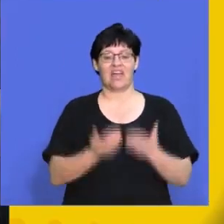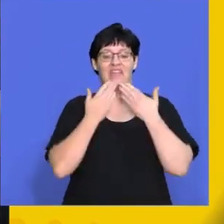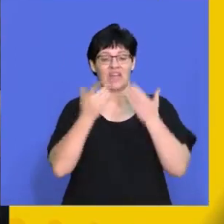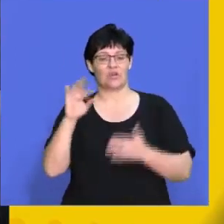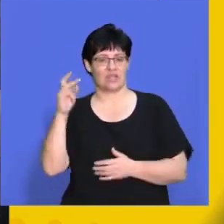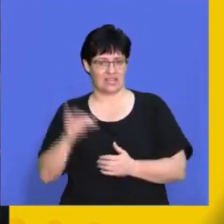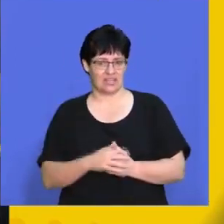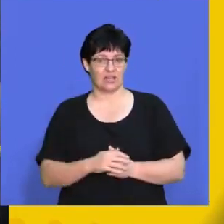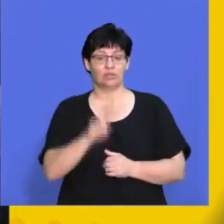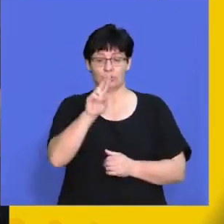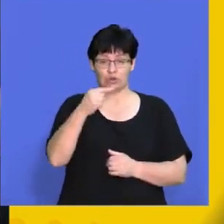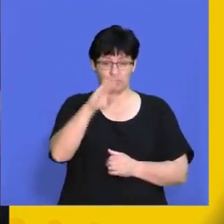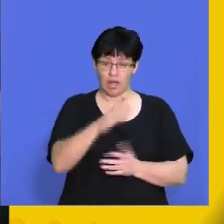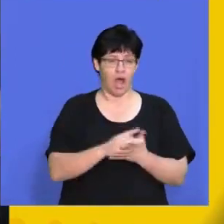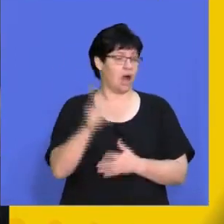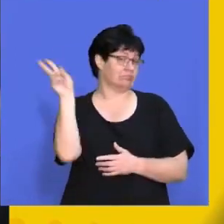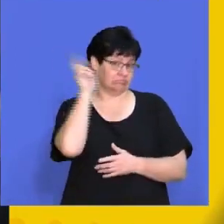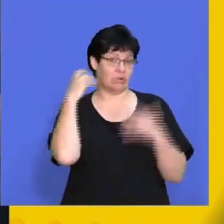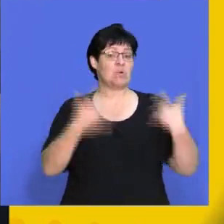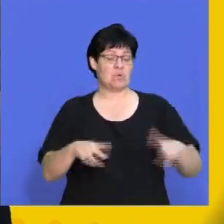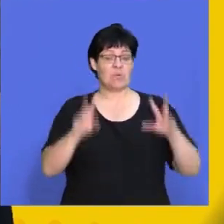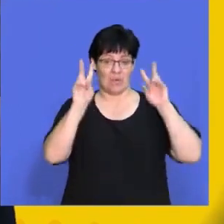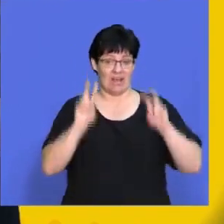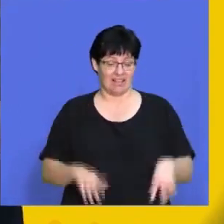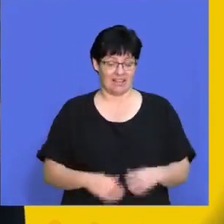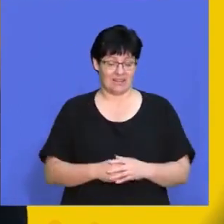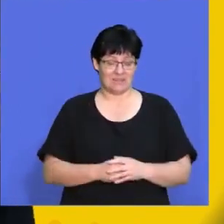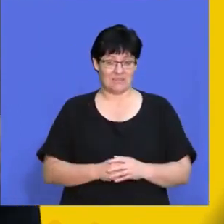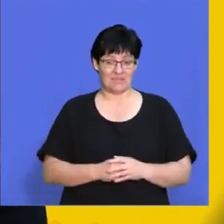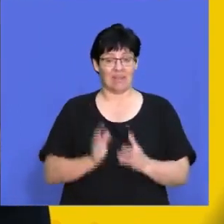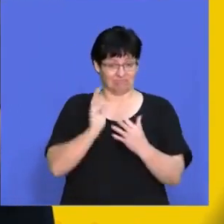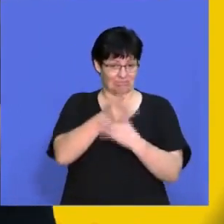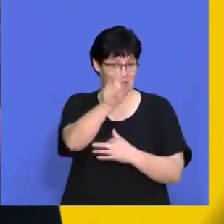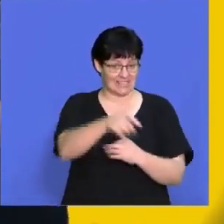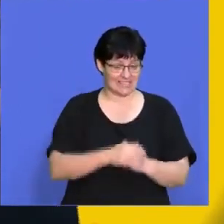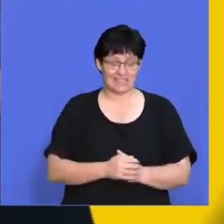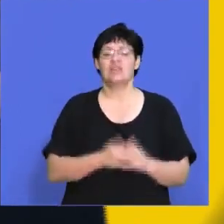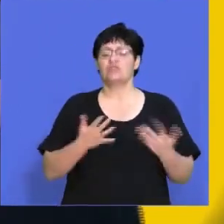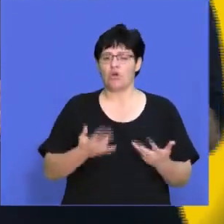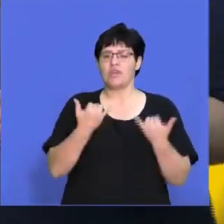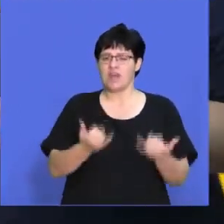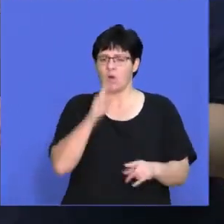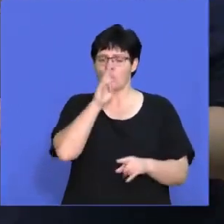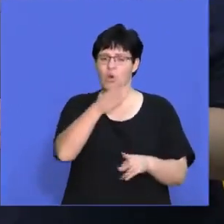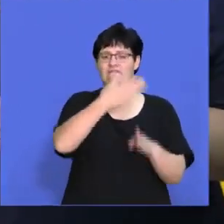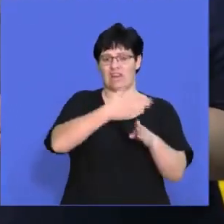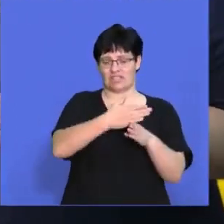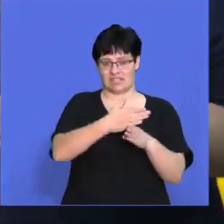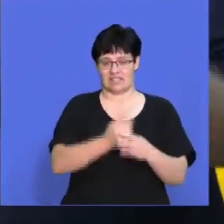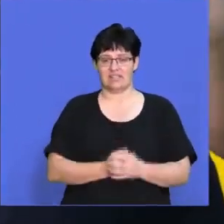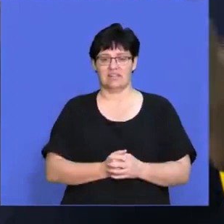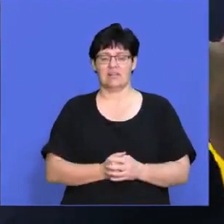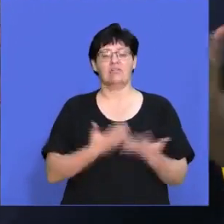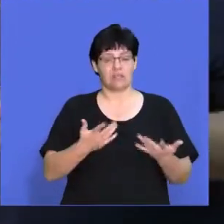Luni. 2 gigs of data, that sounds great. You should definitely enter. Okay, so let's carry on, and we're going to be looking at functions now, which of